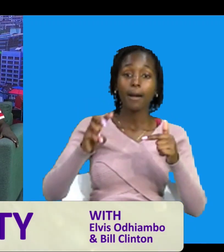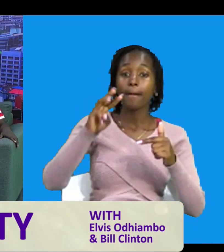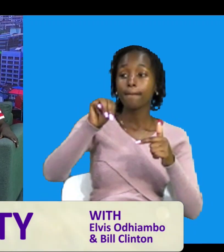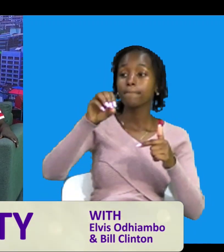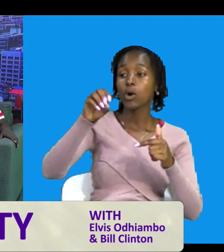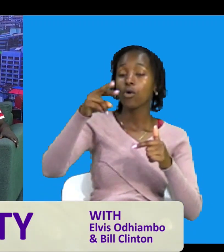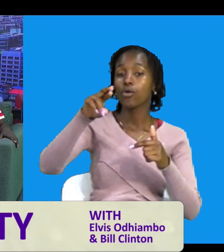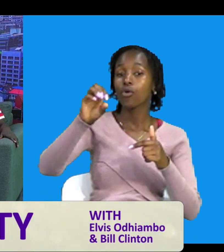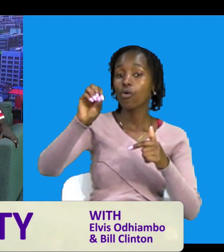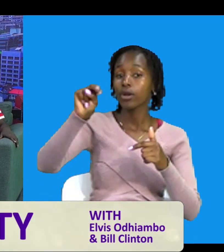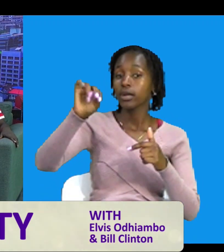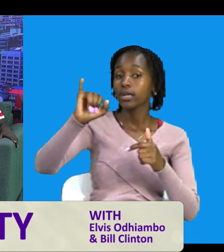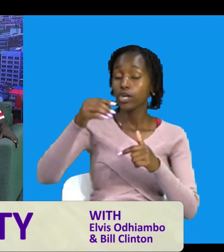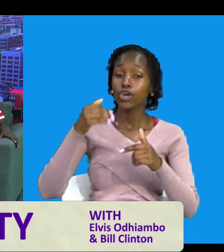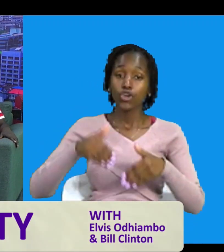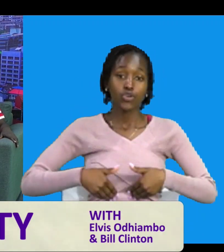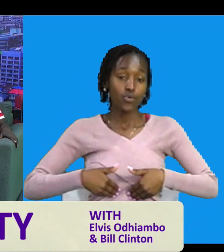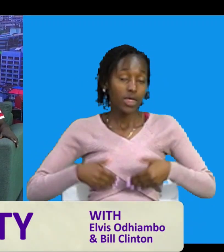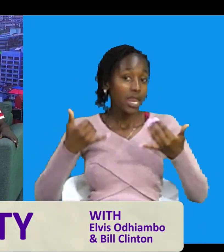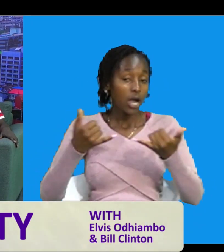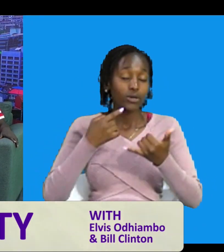Youth. Who do